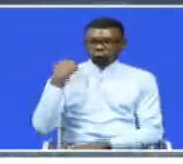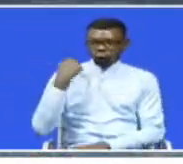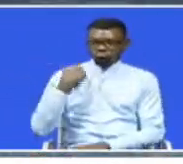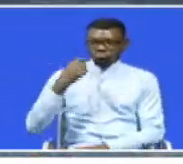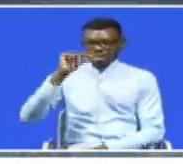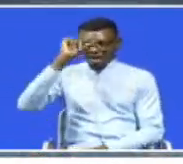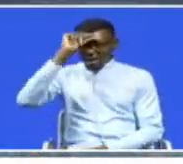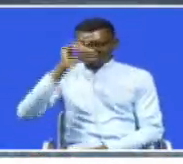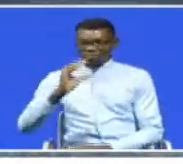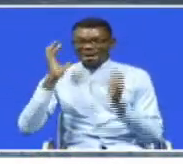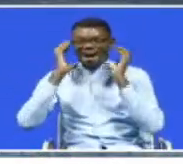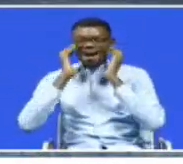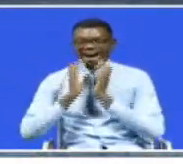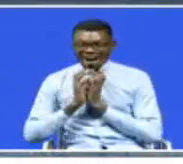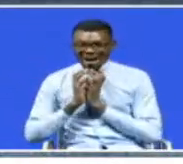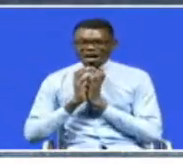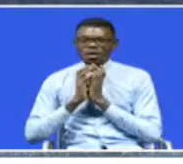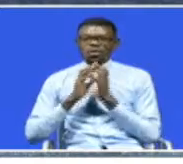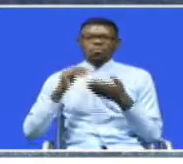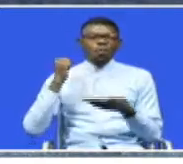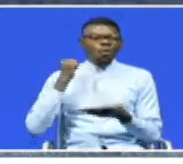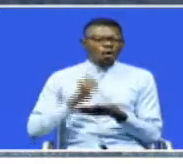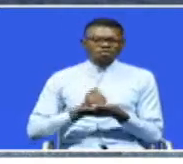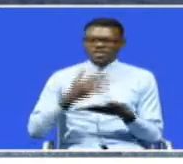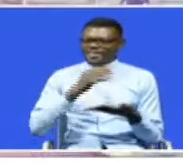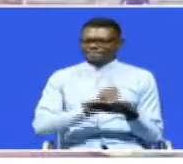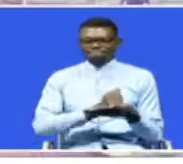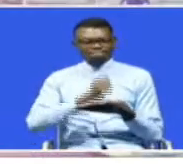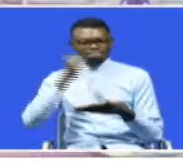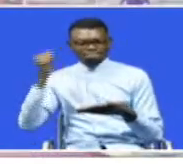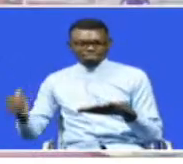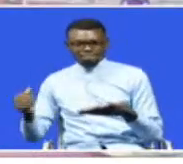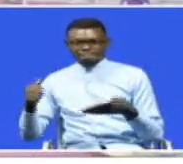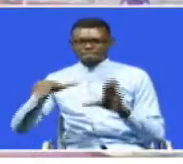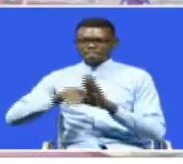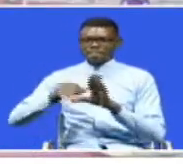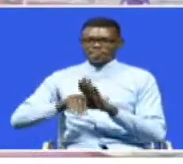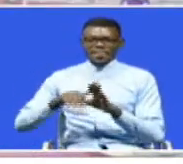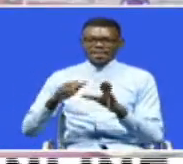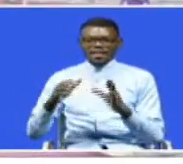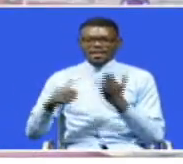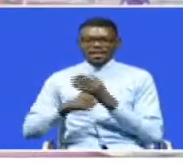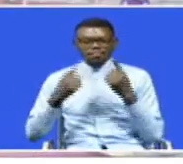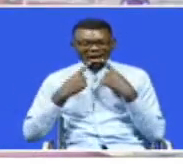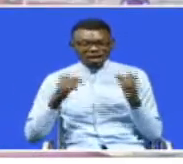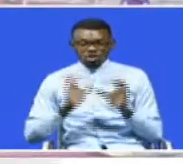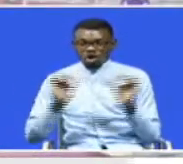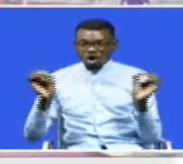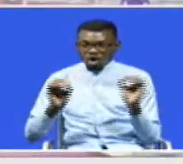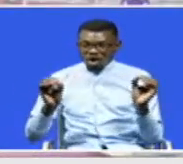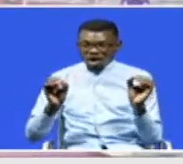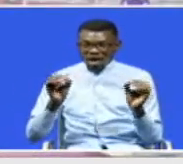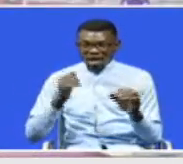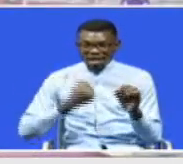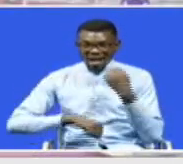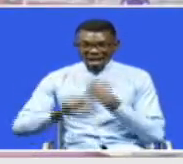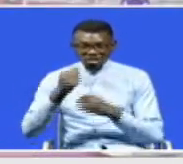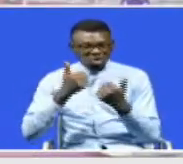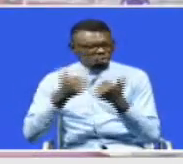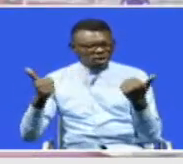anyang young suspended the offices without giving names the action of enforcement officers are regrettable as